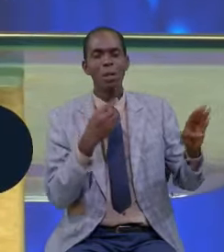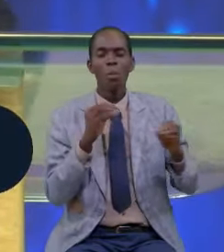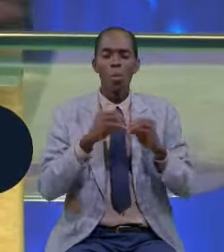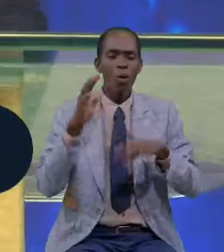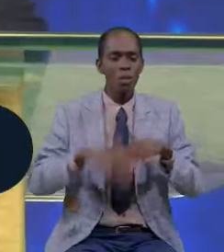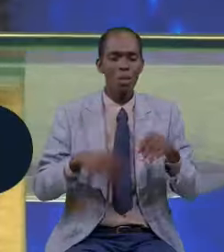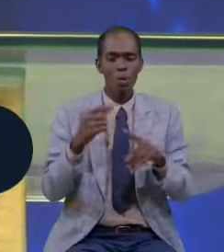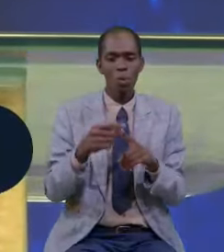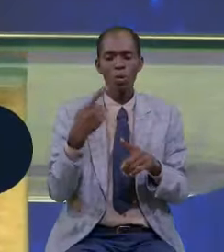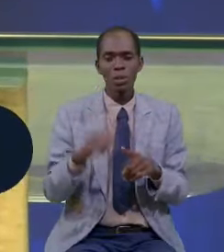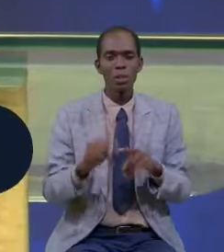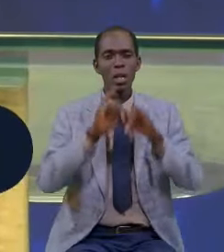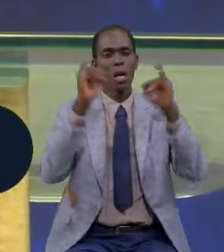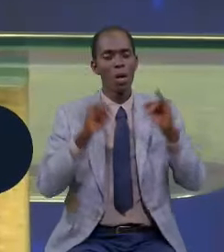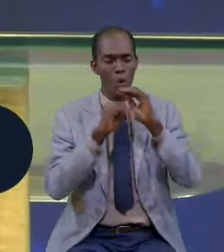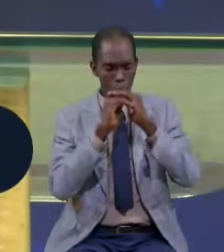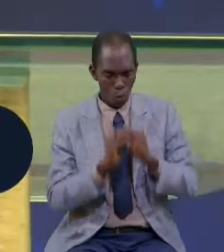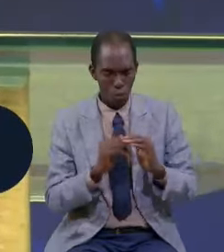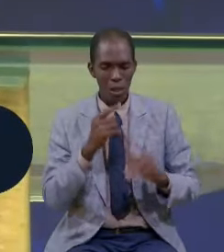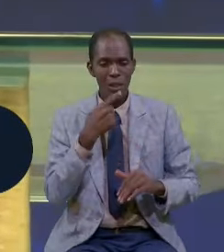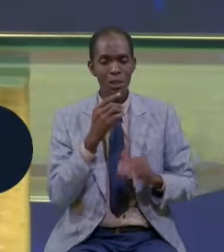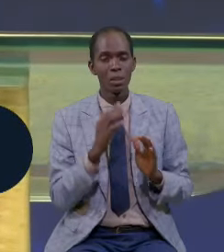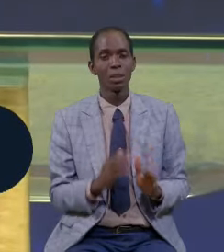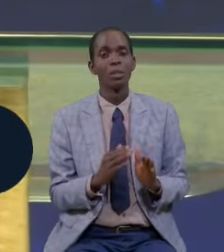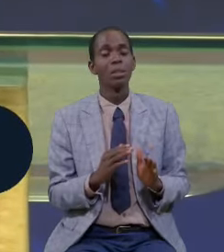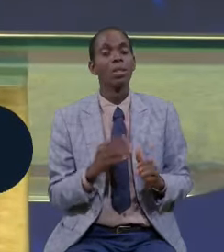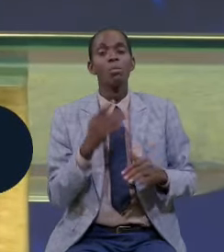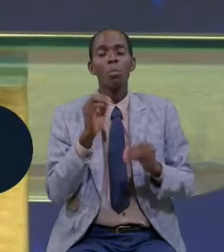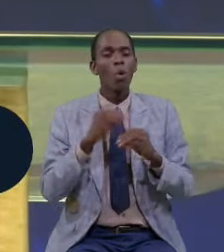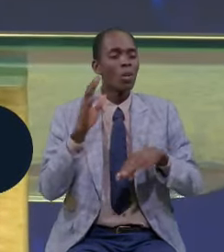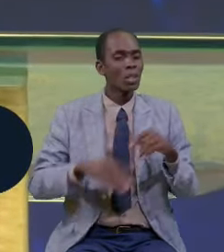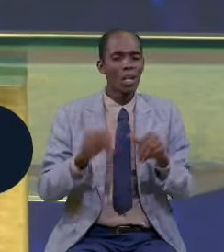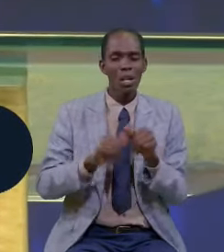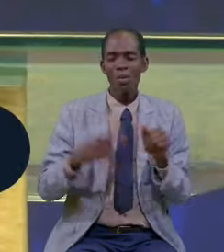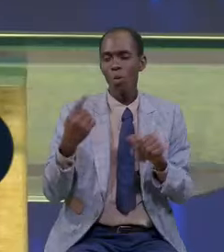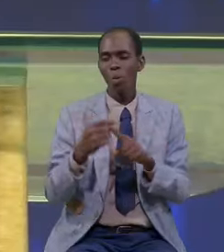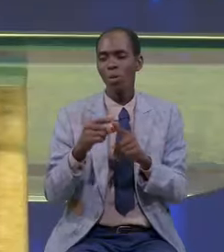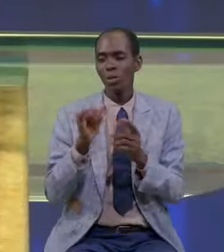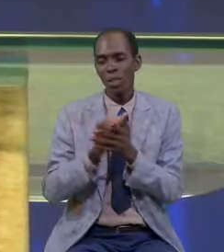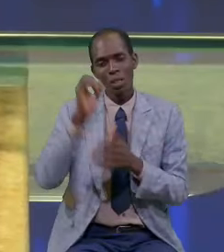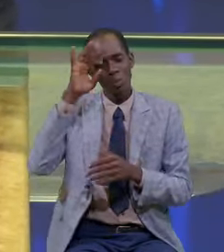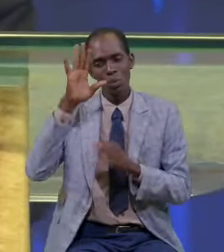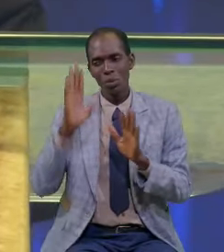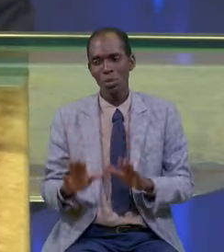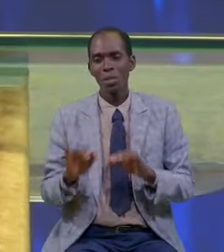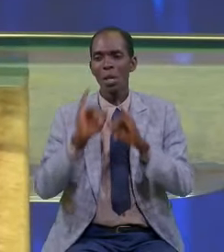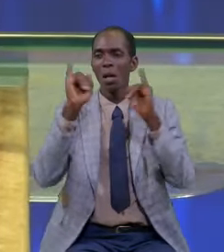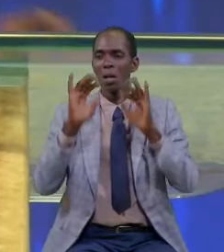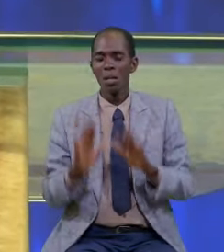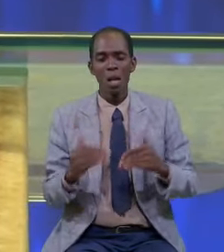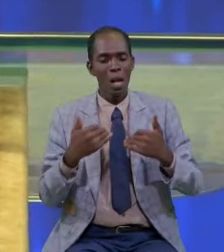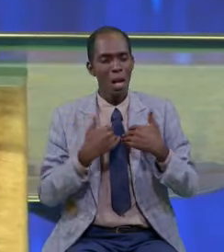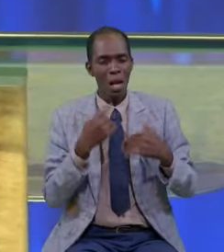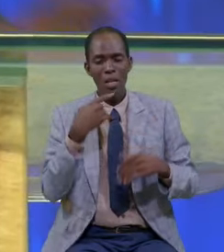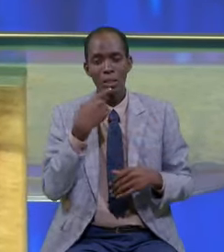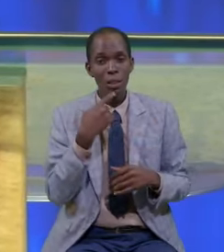spoken. Every other word that masquerades might have spoken. Every other word idolaters might have spoken. This